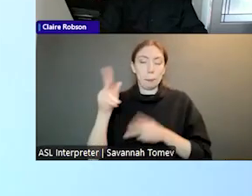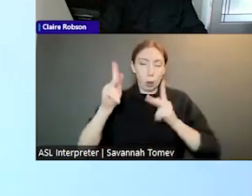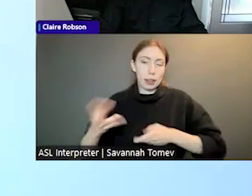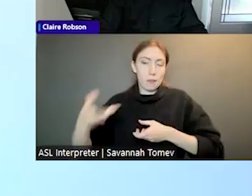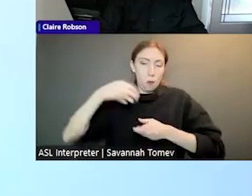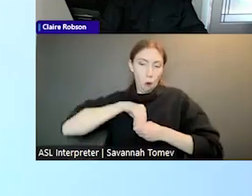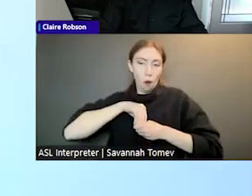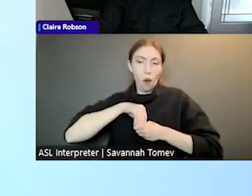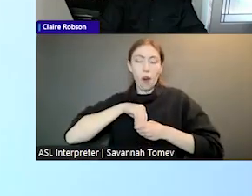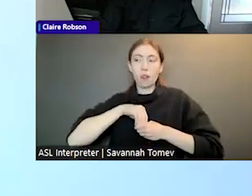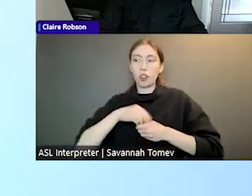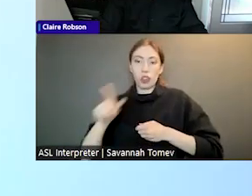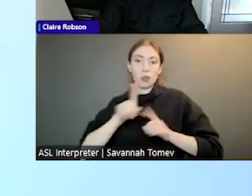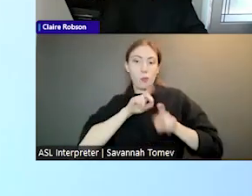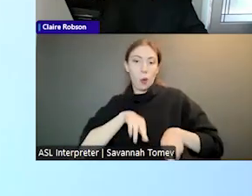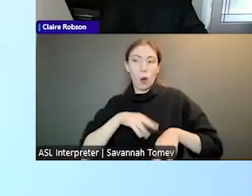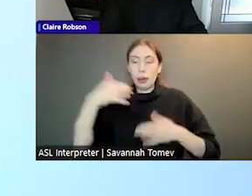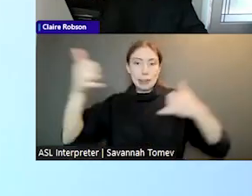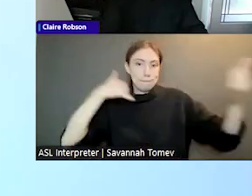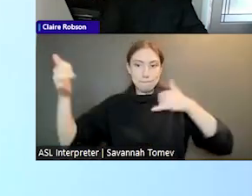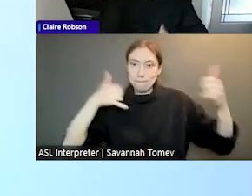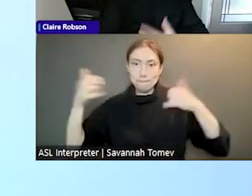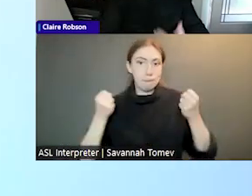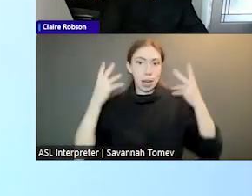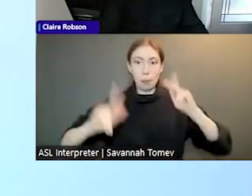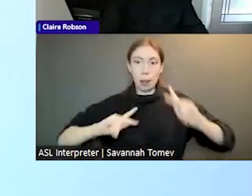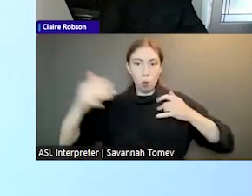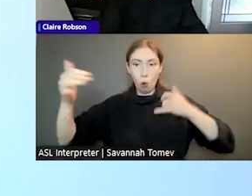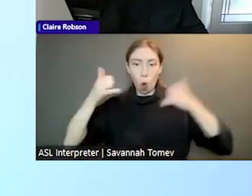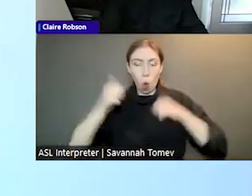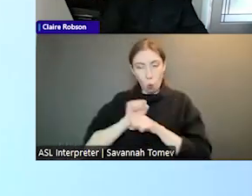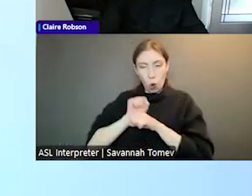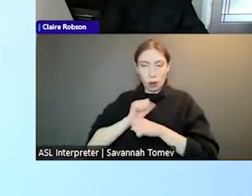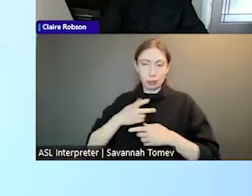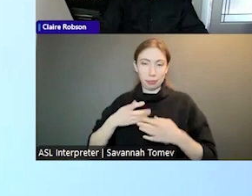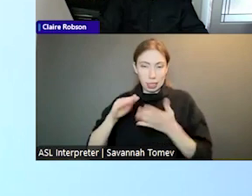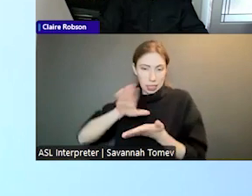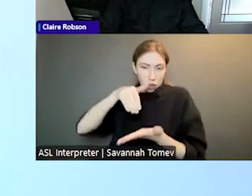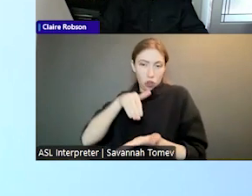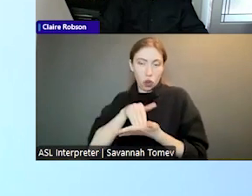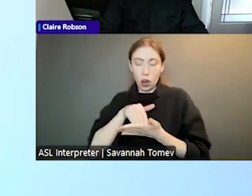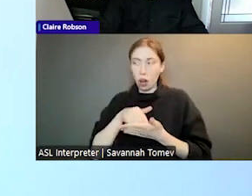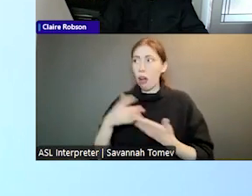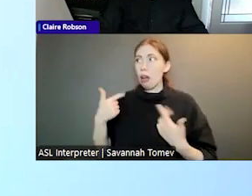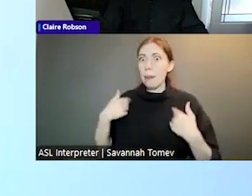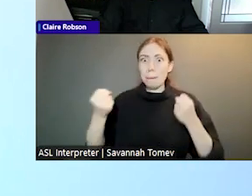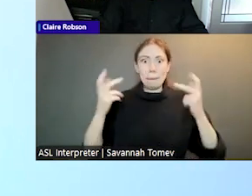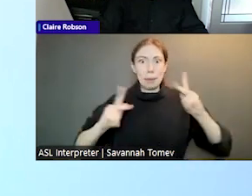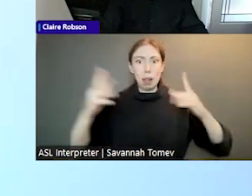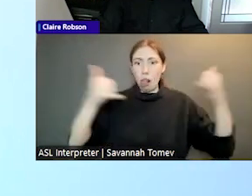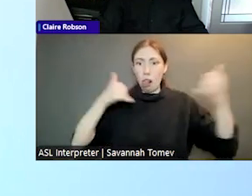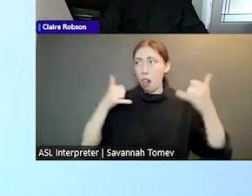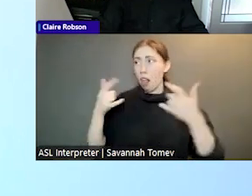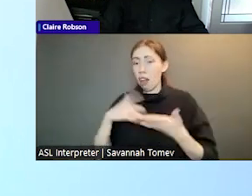reporting abuse and neglect of some kind, and often is unable to find services to